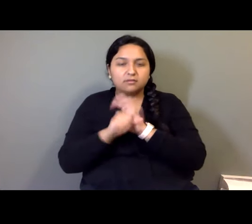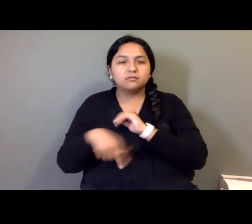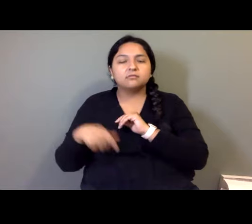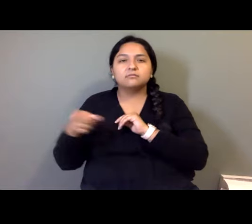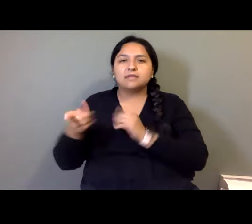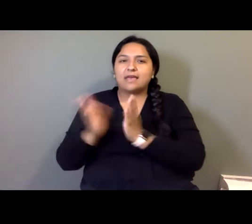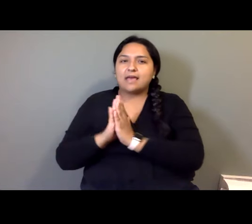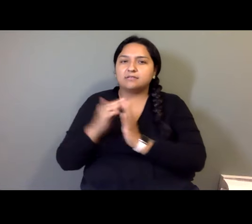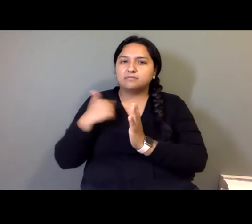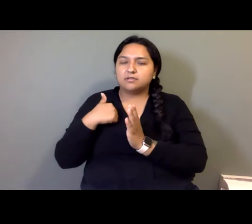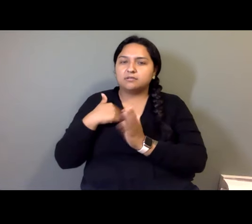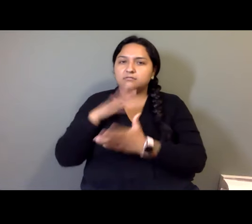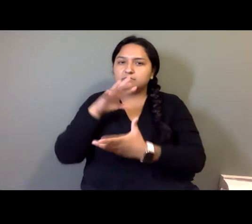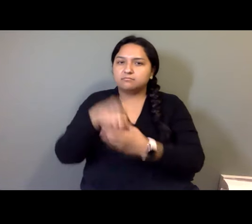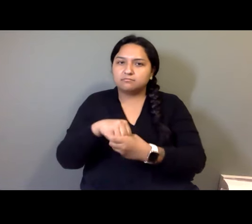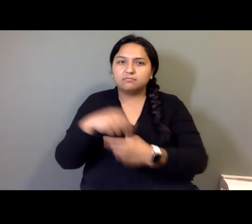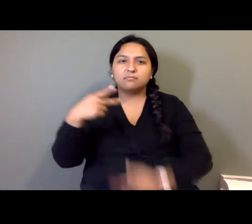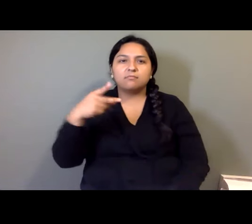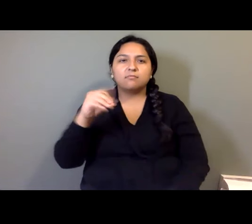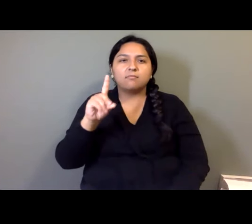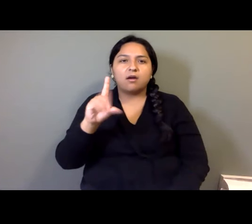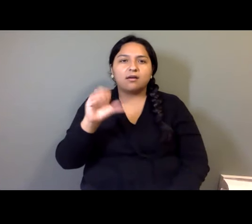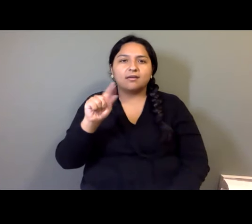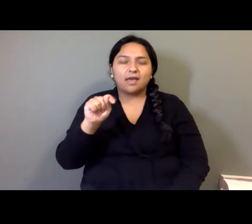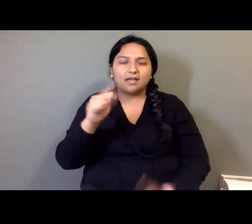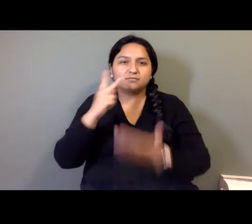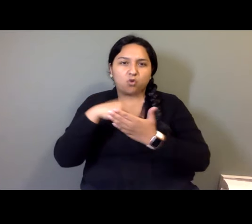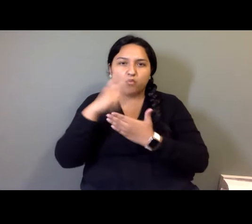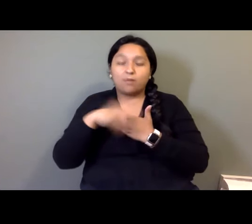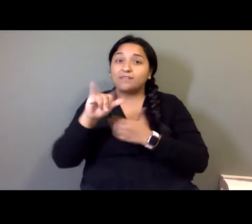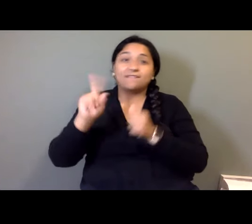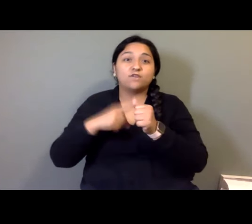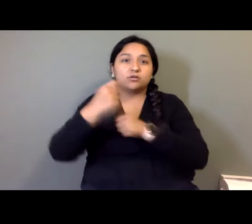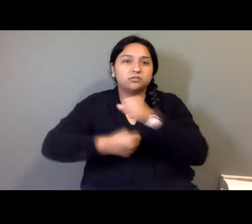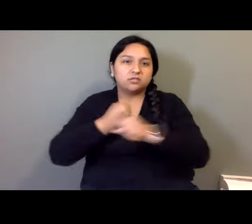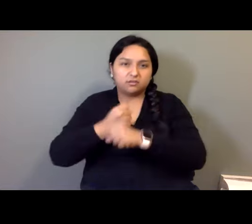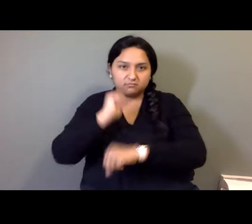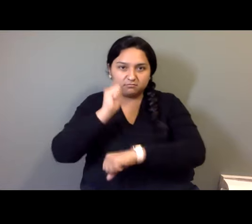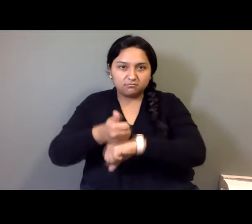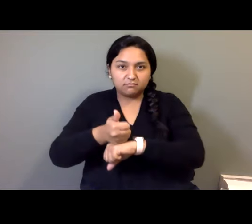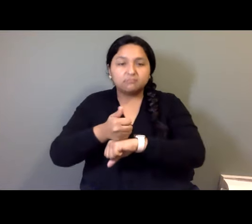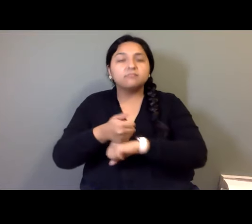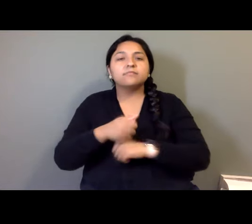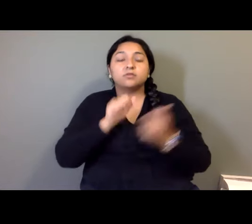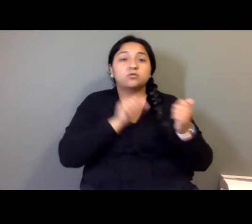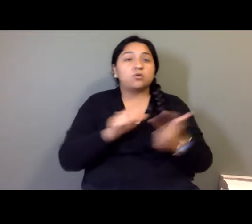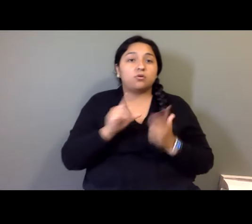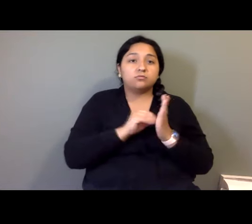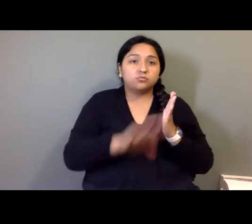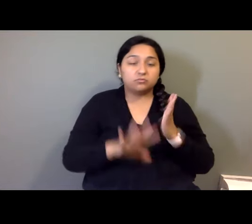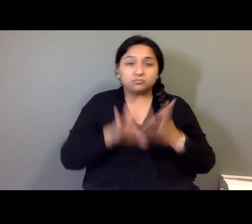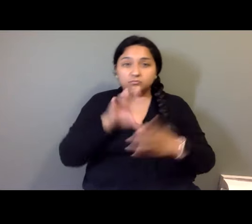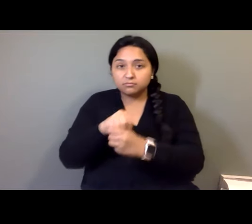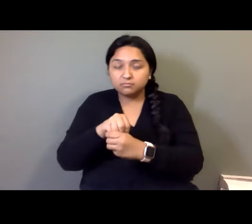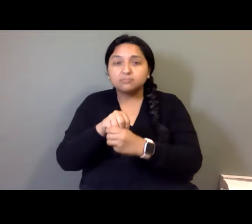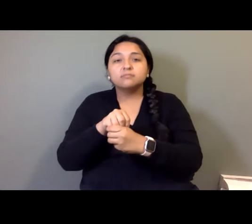a part of the podcasting program. It was the first year that they were doing it. And we, all the students that were part of that program received the